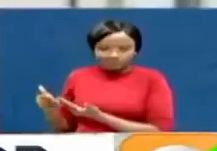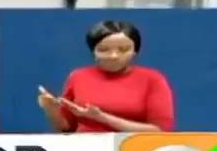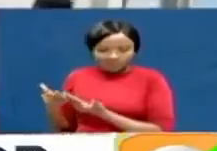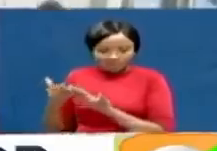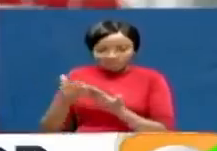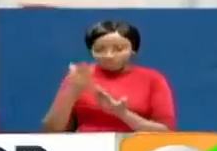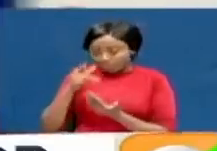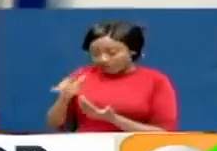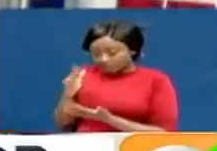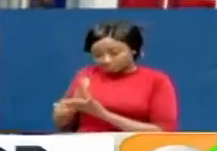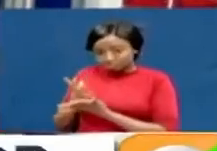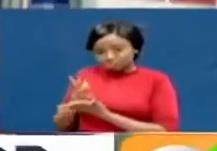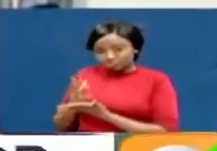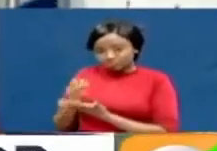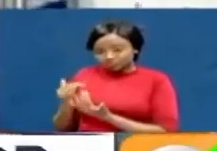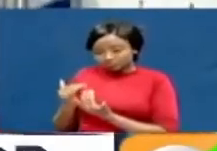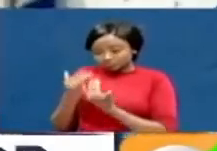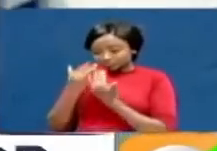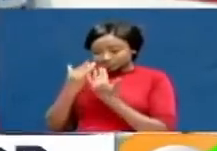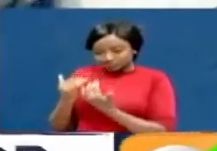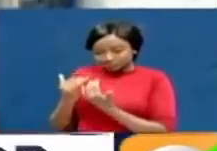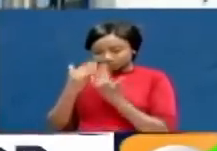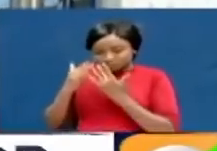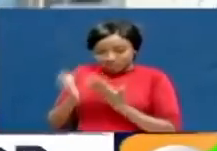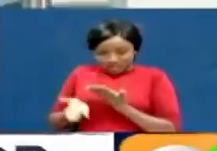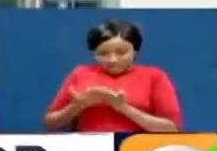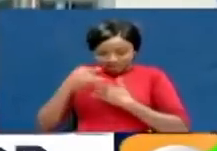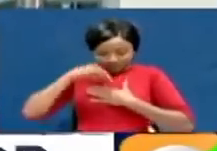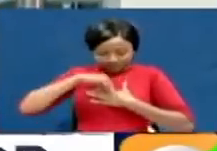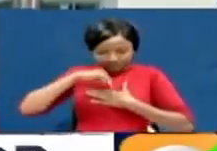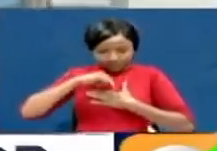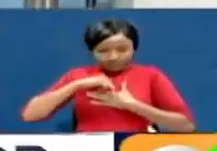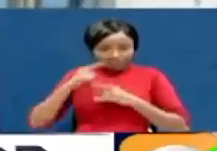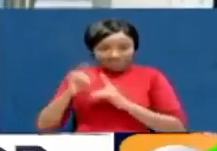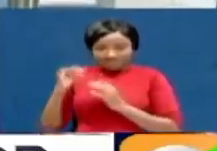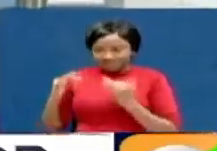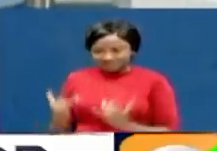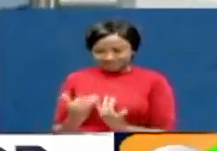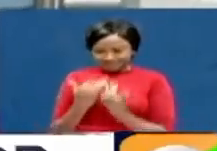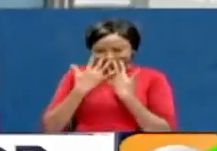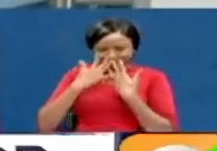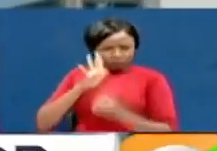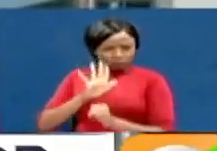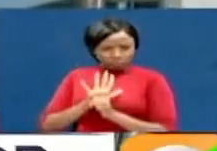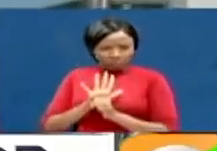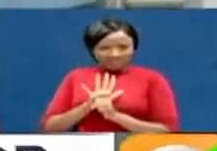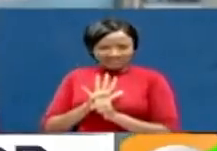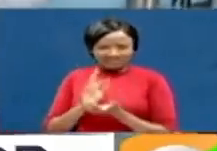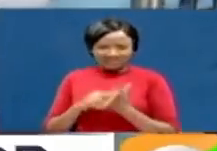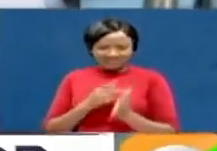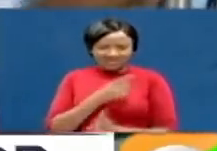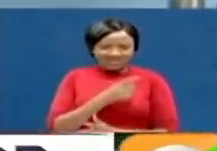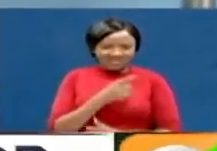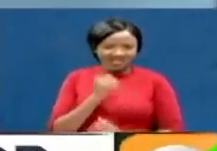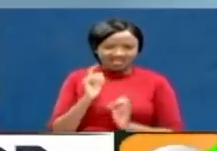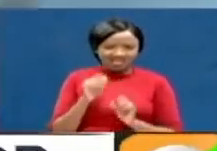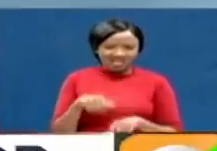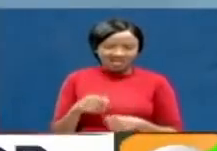oxygen is a drug, too much of oxygen is also poisonous. So you wouldn't want to be giving the patient 100%